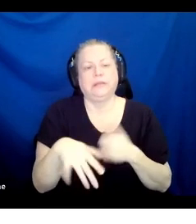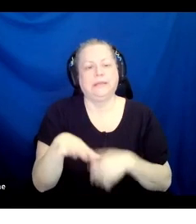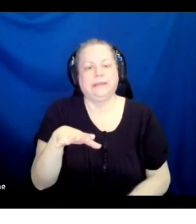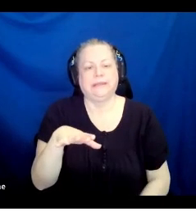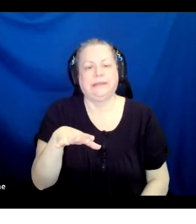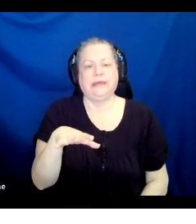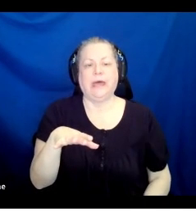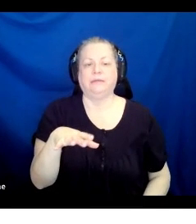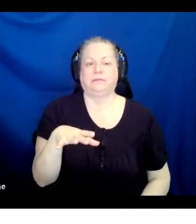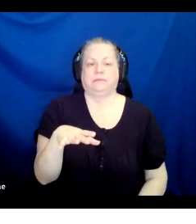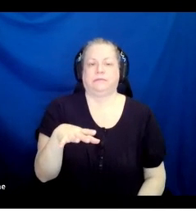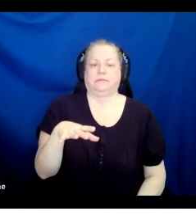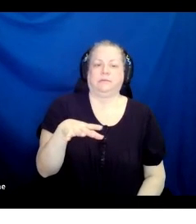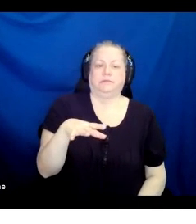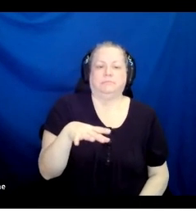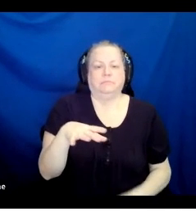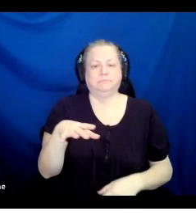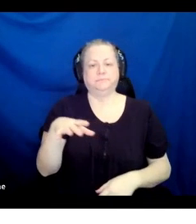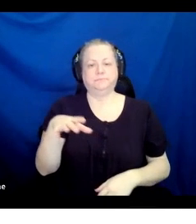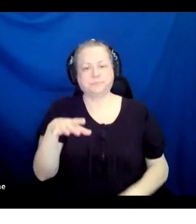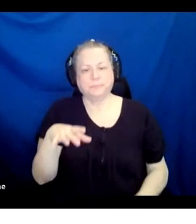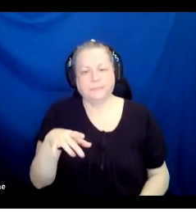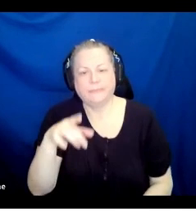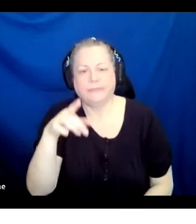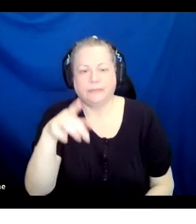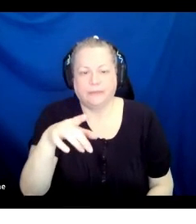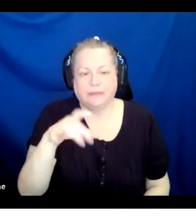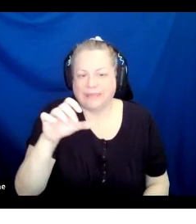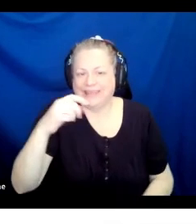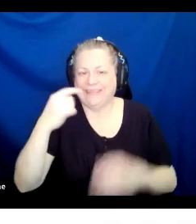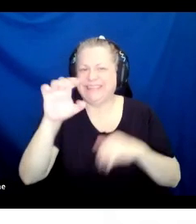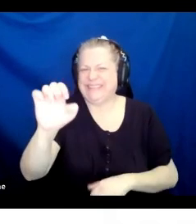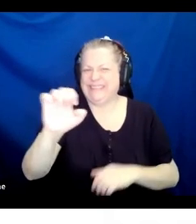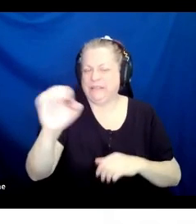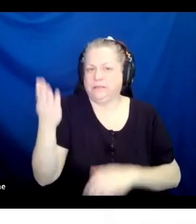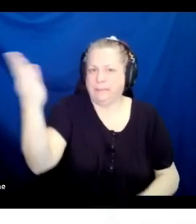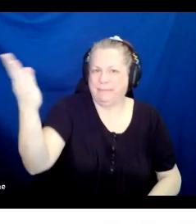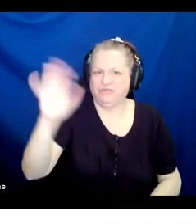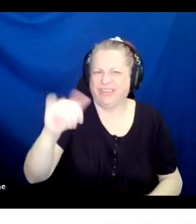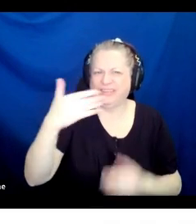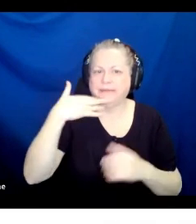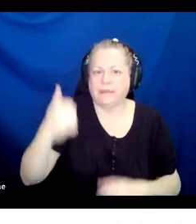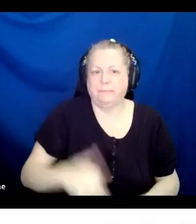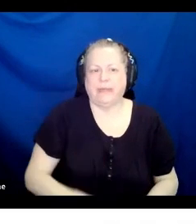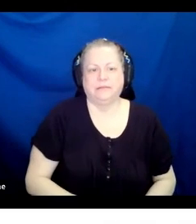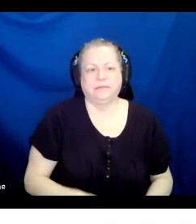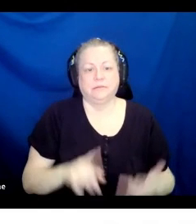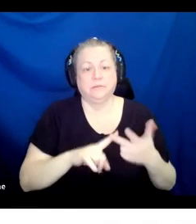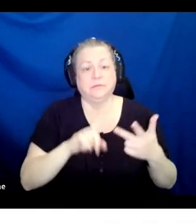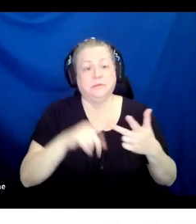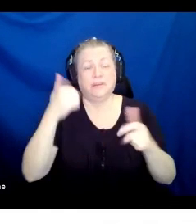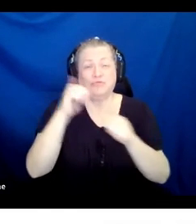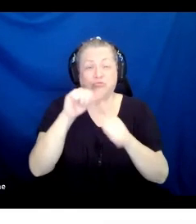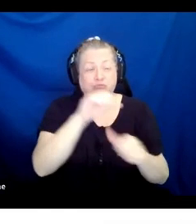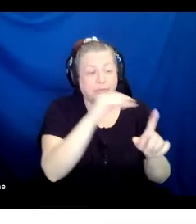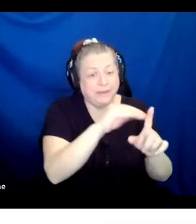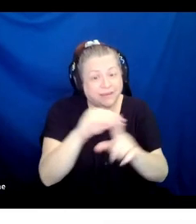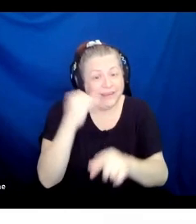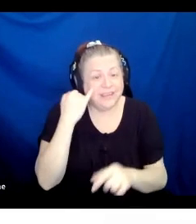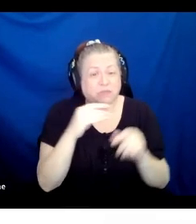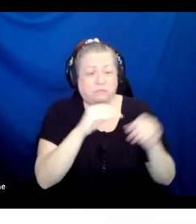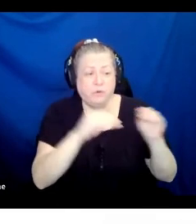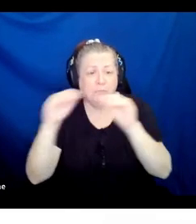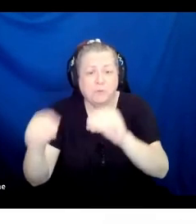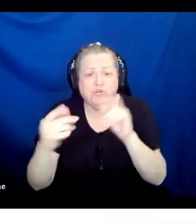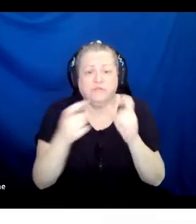submit their renewals. Remind your members as you're meeting with them, if they've moved, changed jobs,